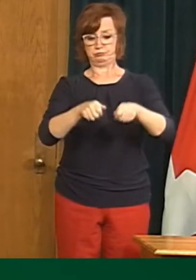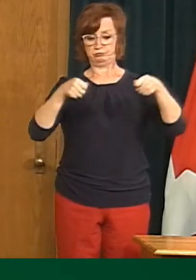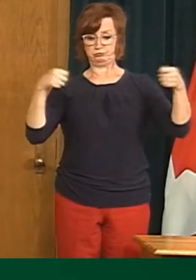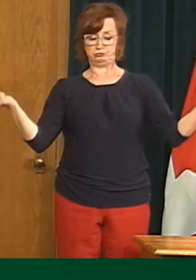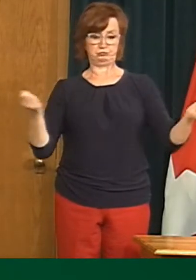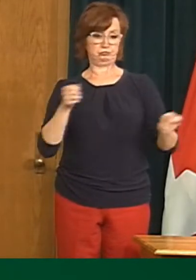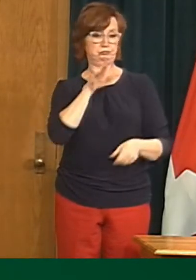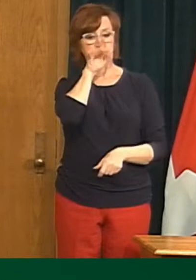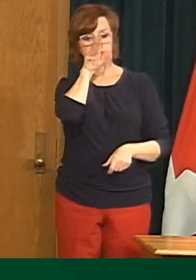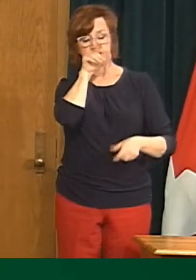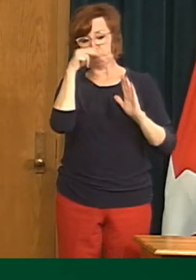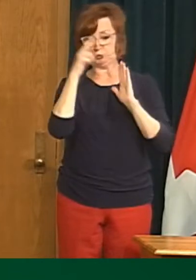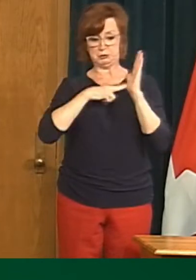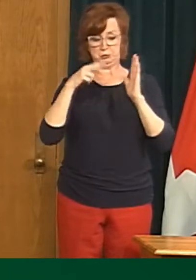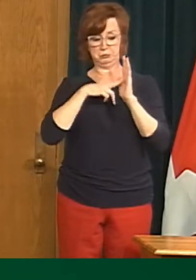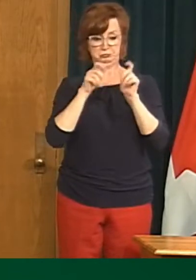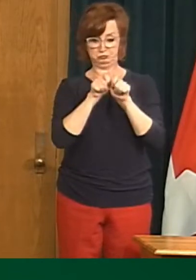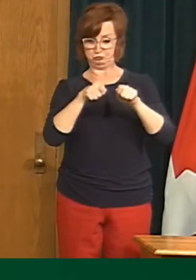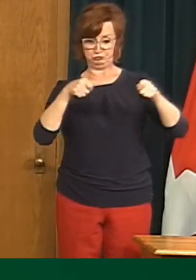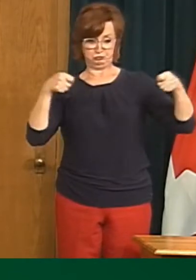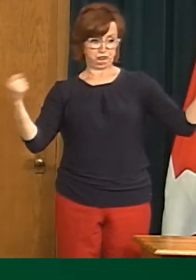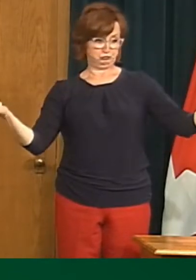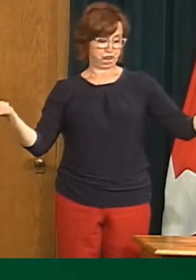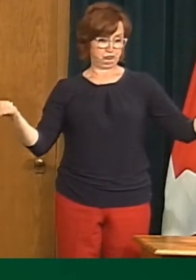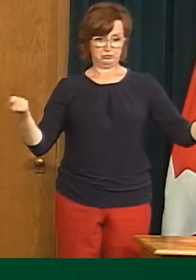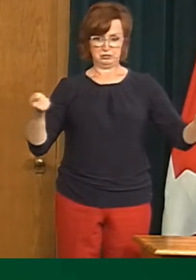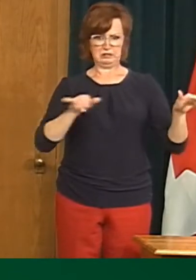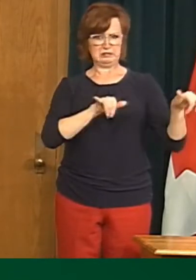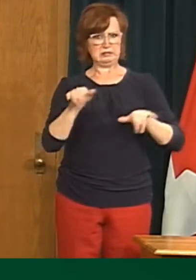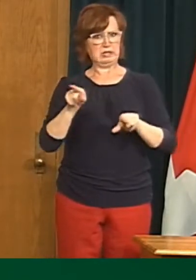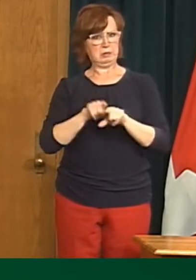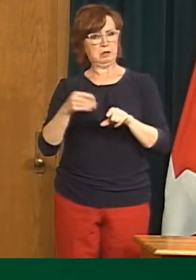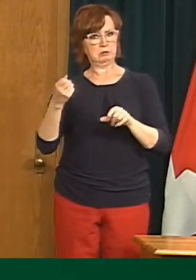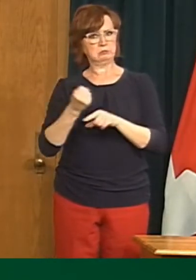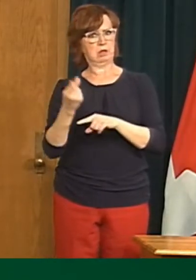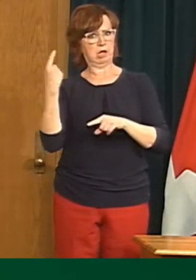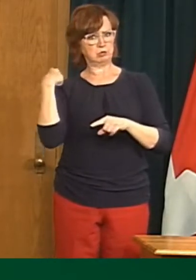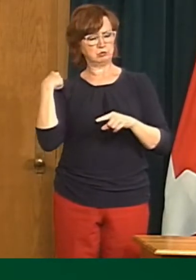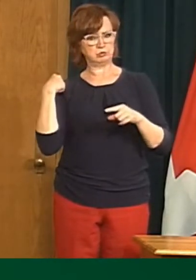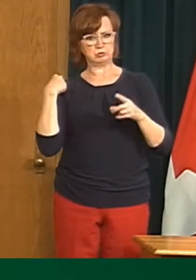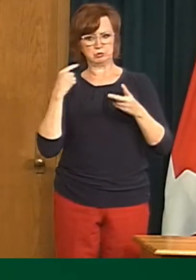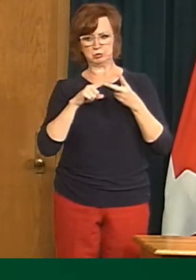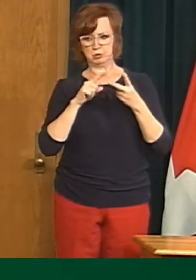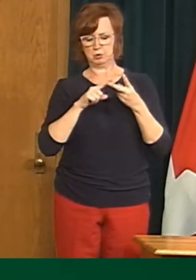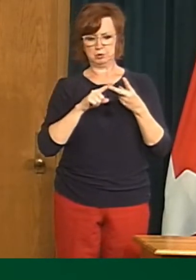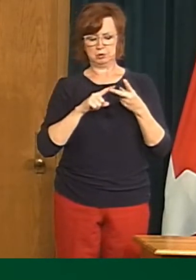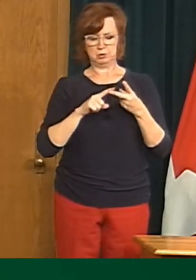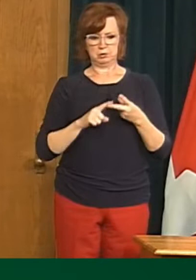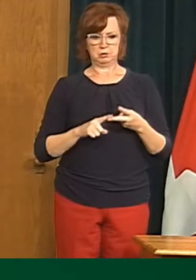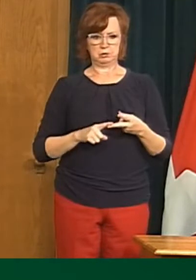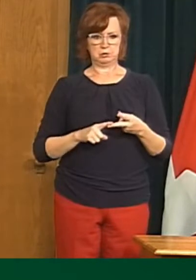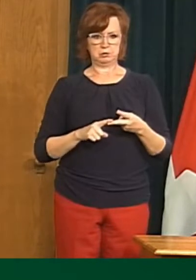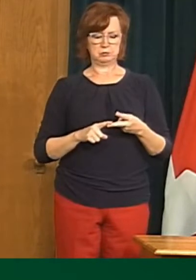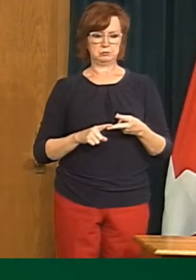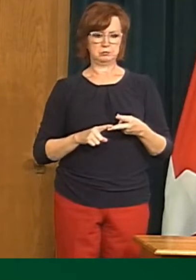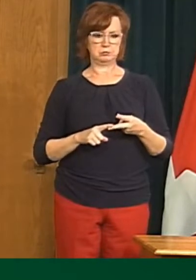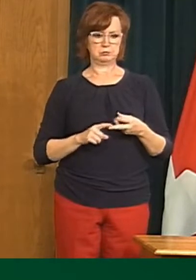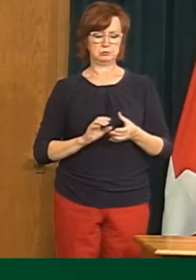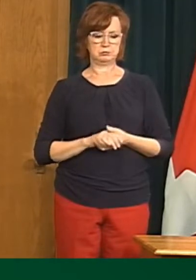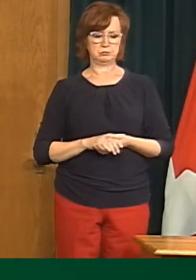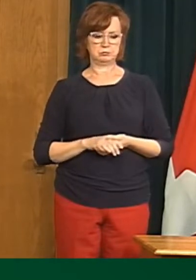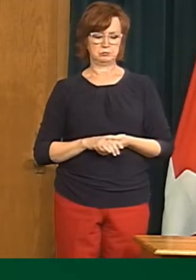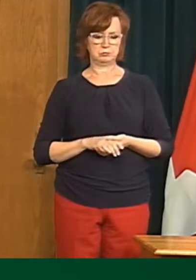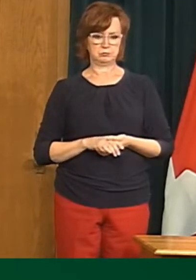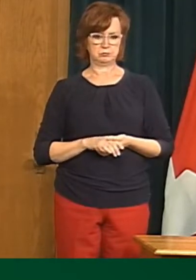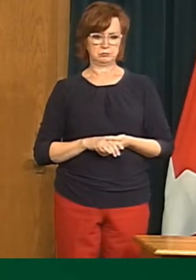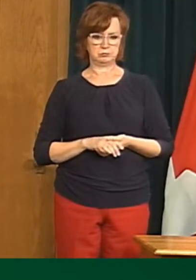on estimates? I was, perhaps even your own Premier's estimates that are less specific to the actual spending